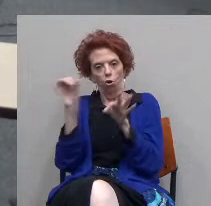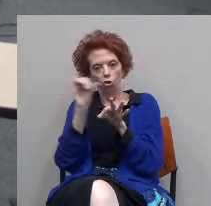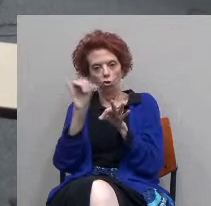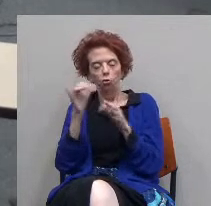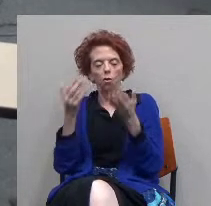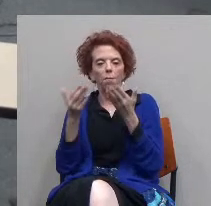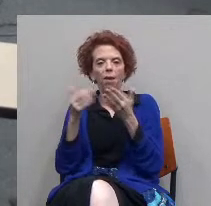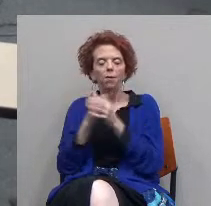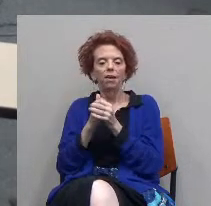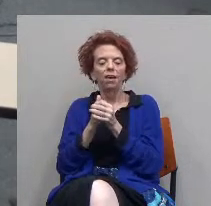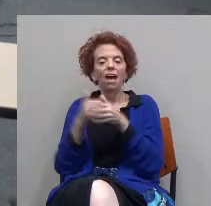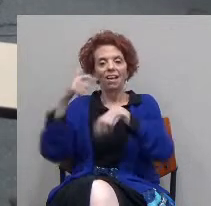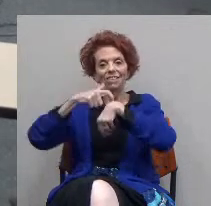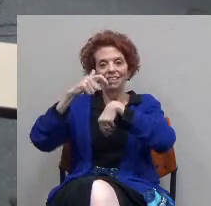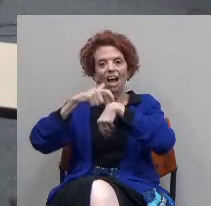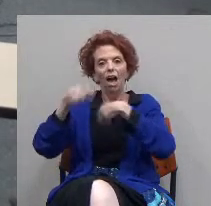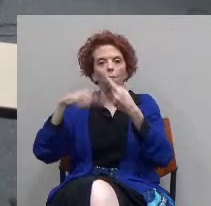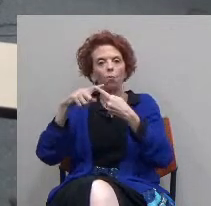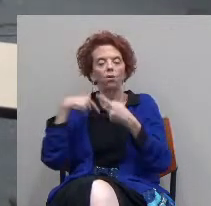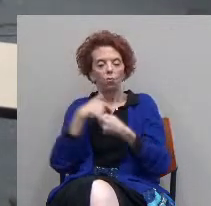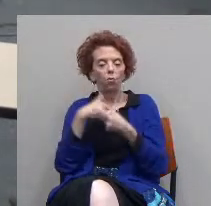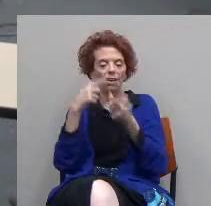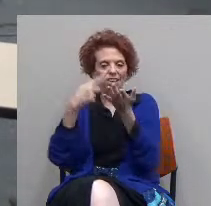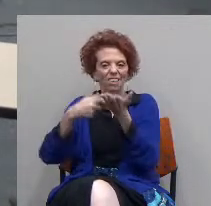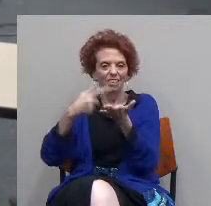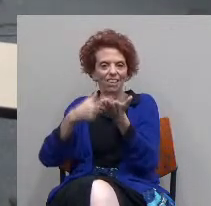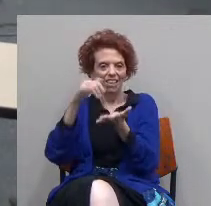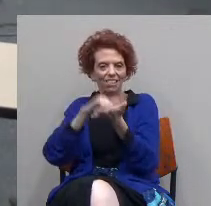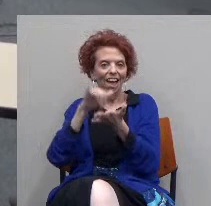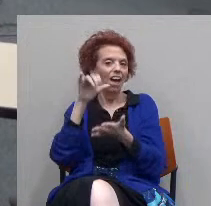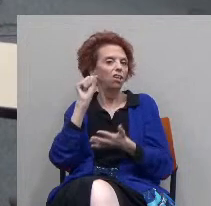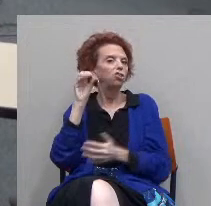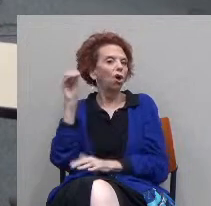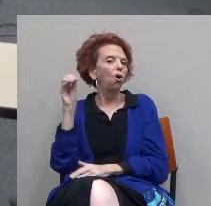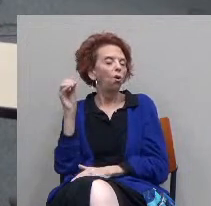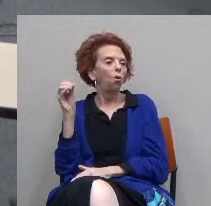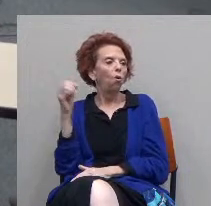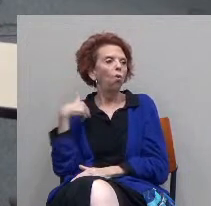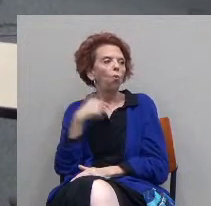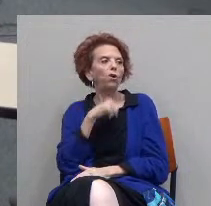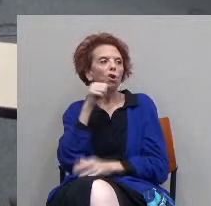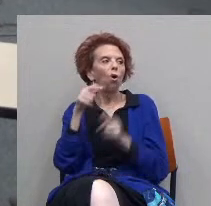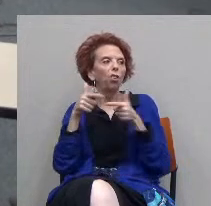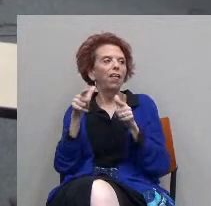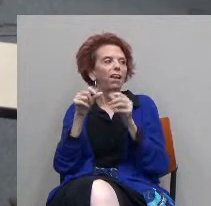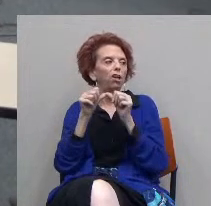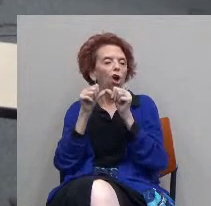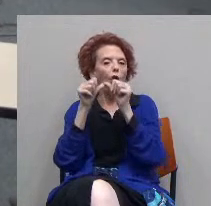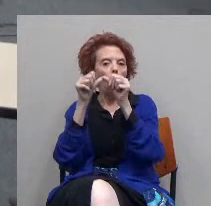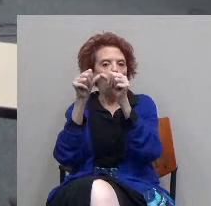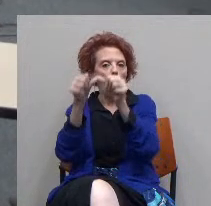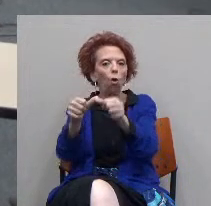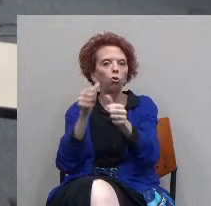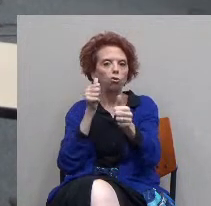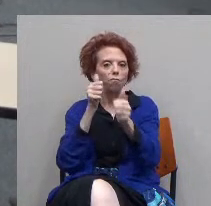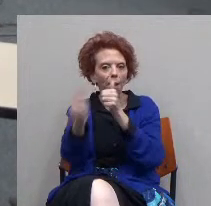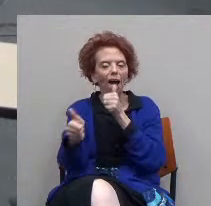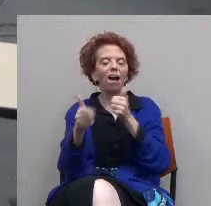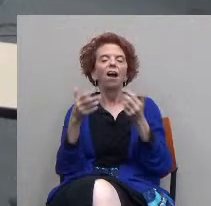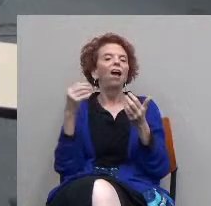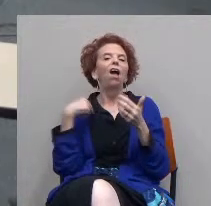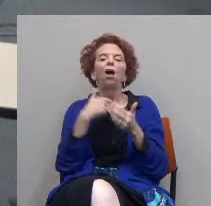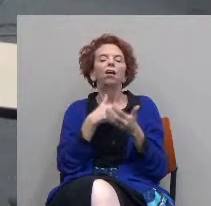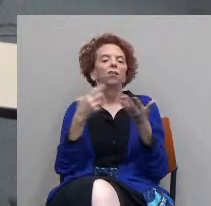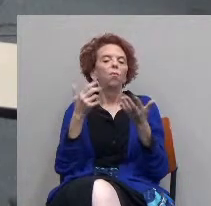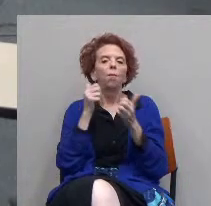be an explicit time when we discuss that, so that we don't like let it go too far, right? Like that we're past that point where we can